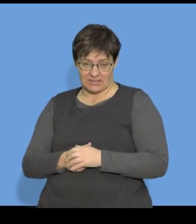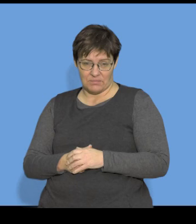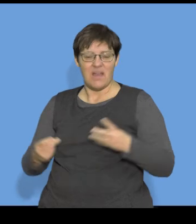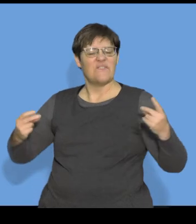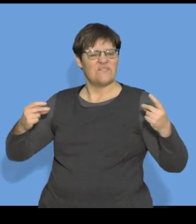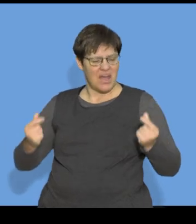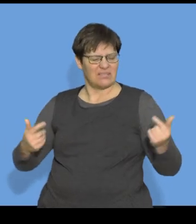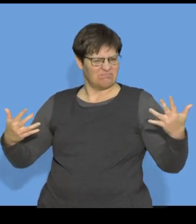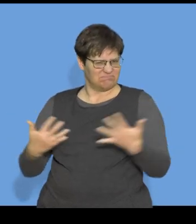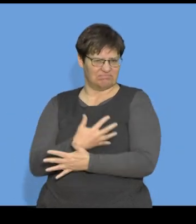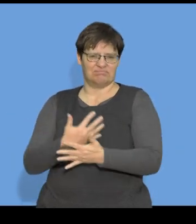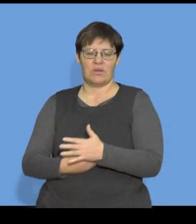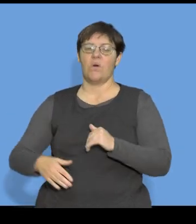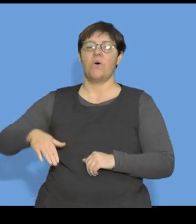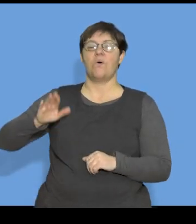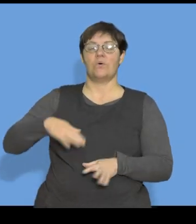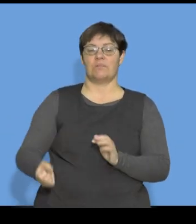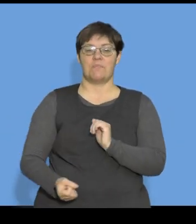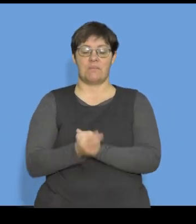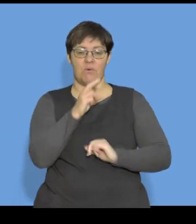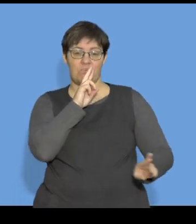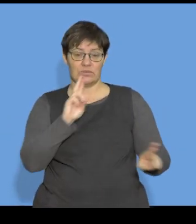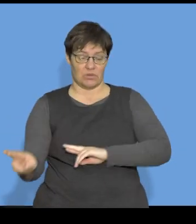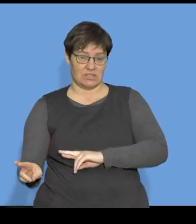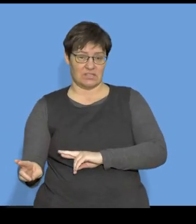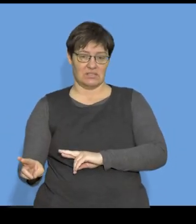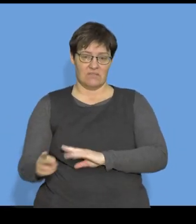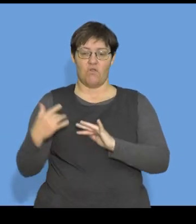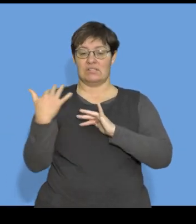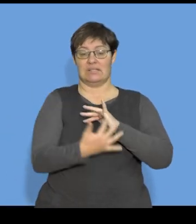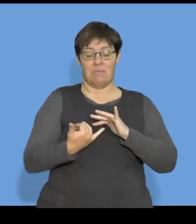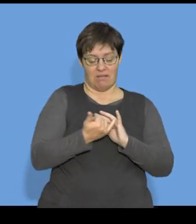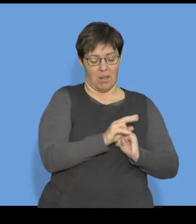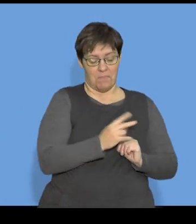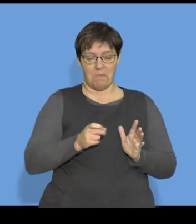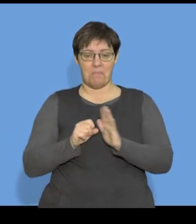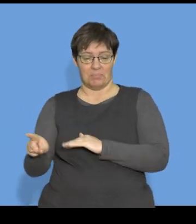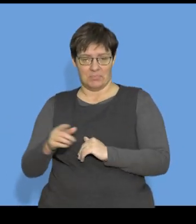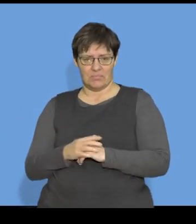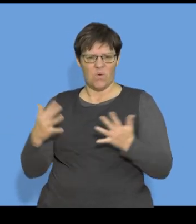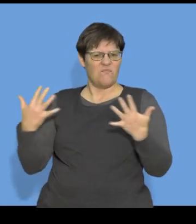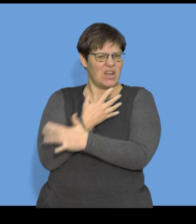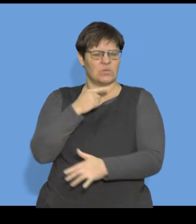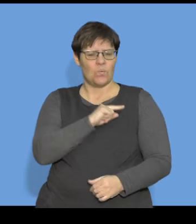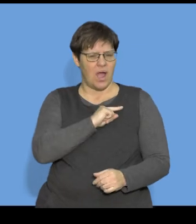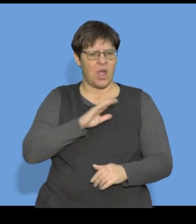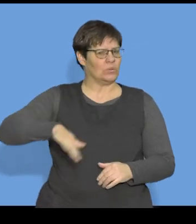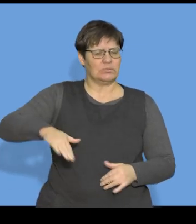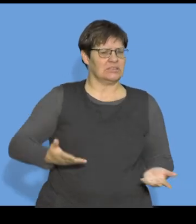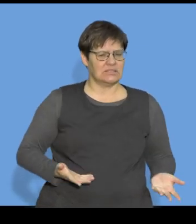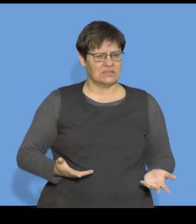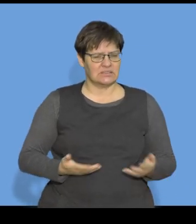quick, automatic response to the stimuli. Why quick,